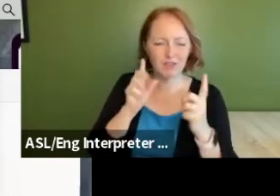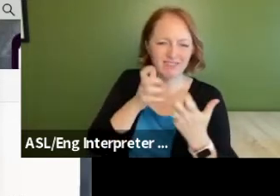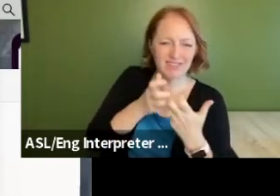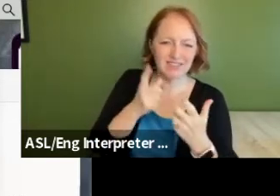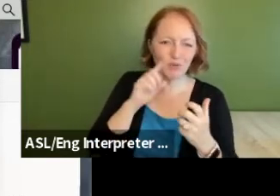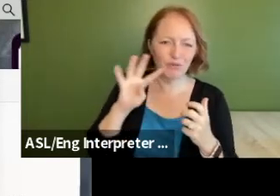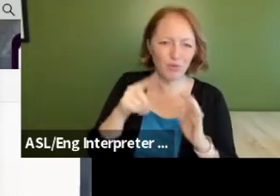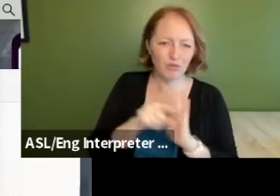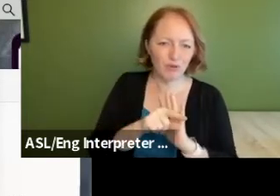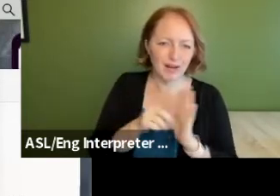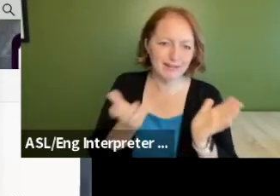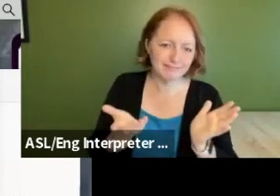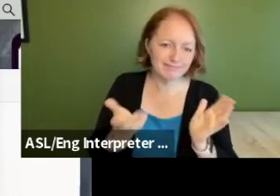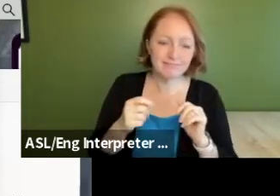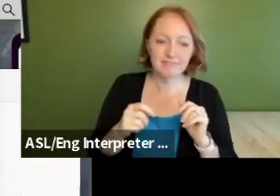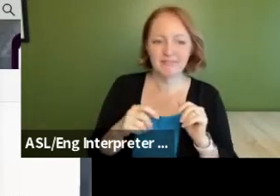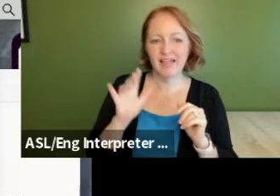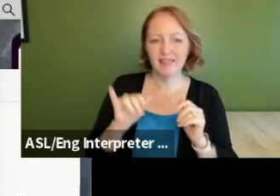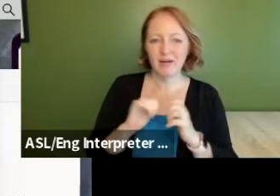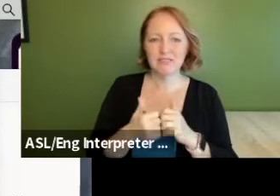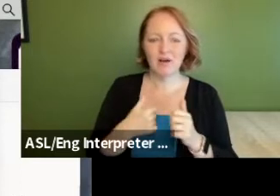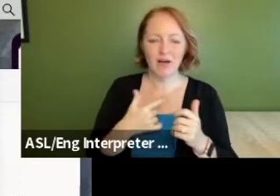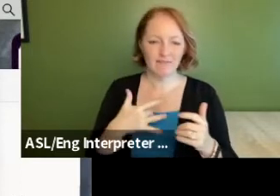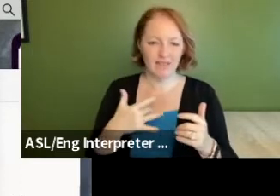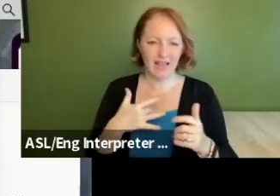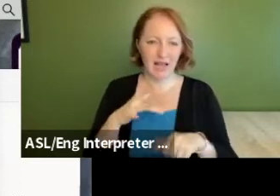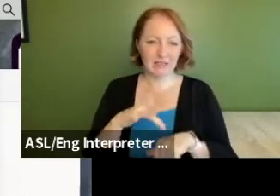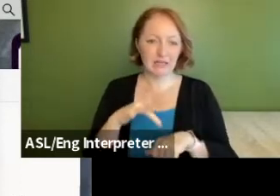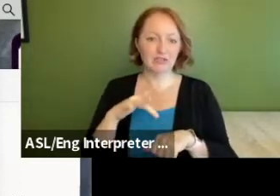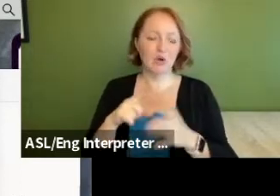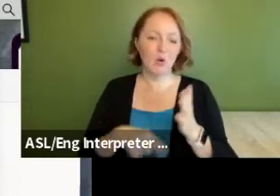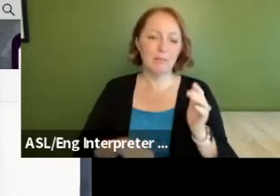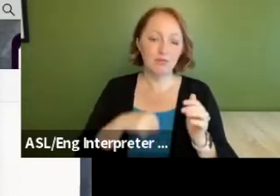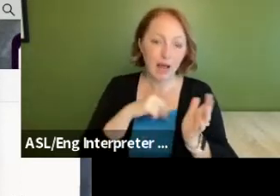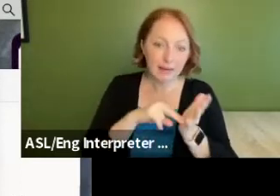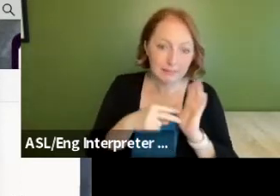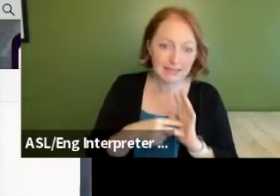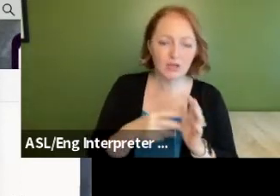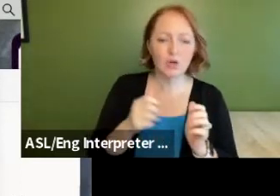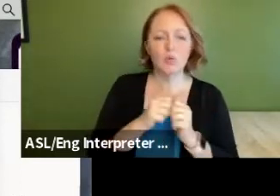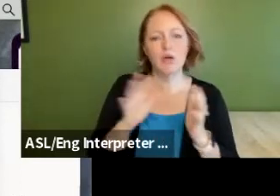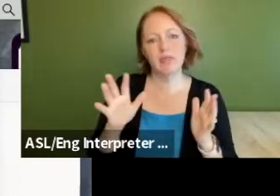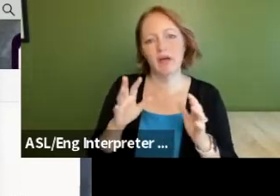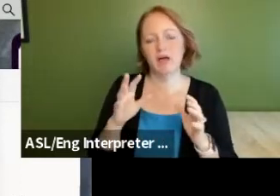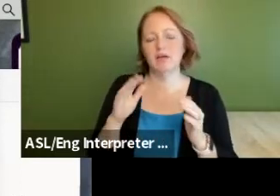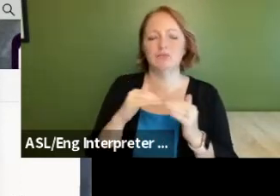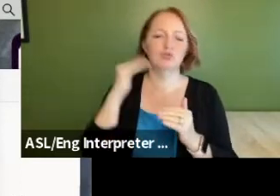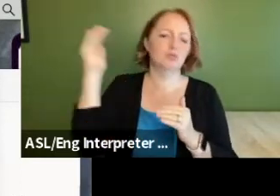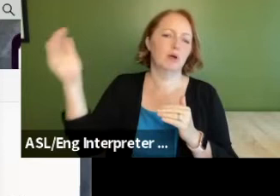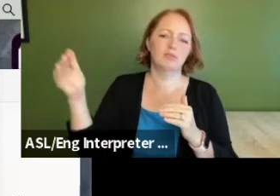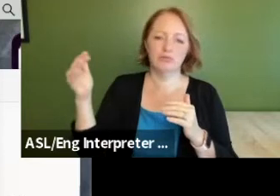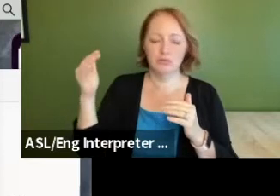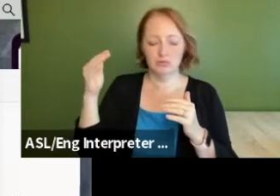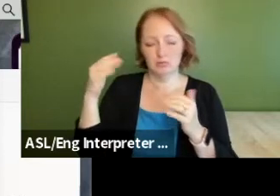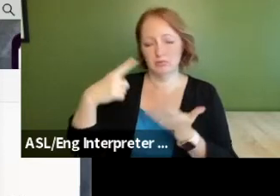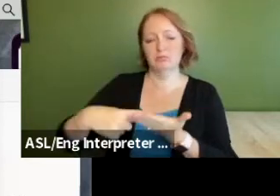fourth graders. And so this was kind of the way that I feel like I touched on what Pride was without going into the, you know, murky waters of